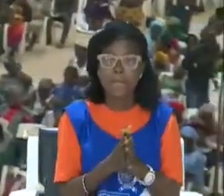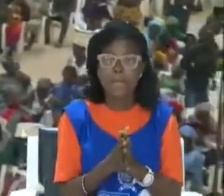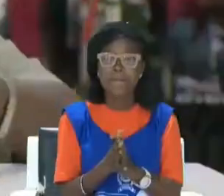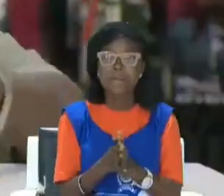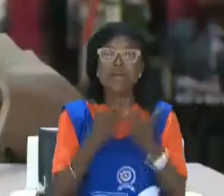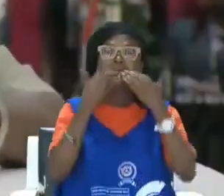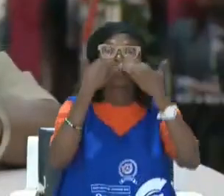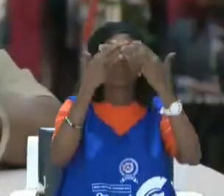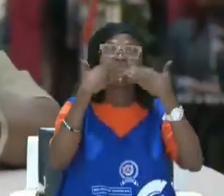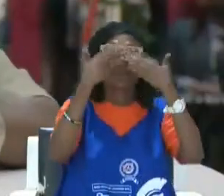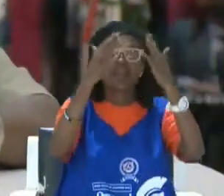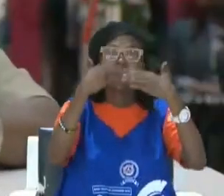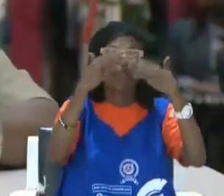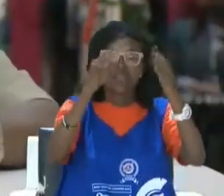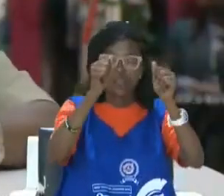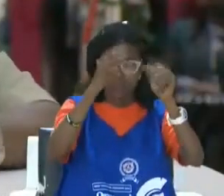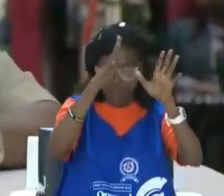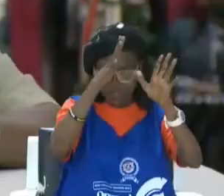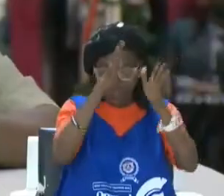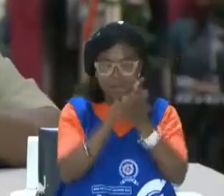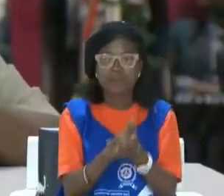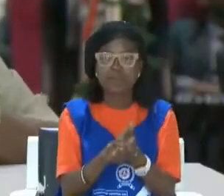Thank you, Daddy.